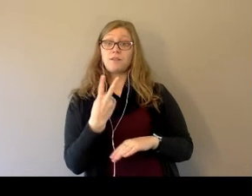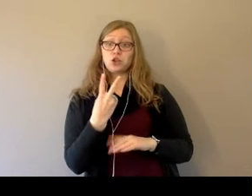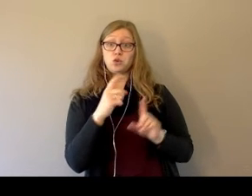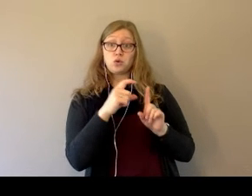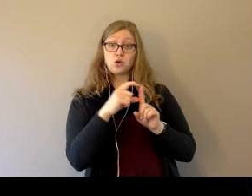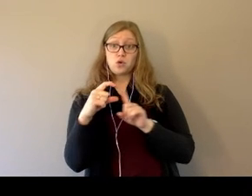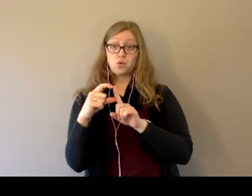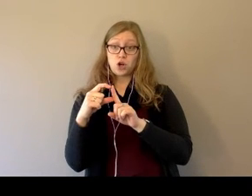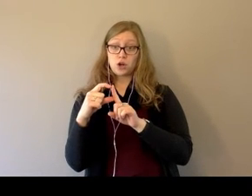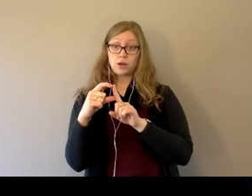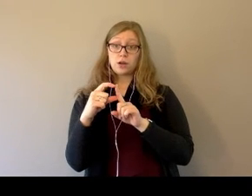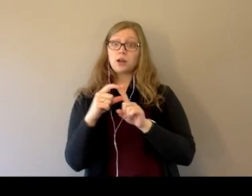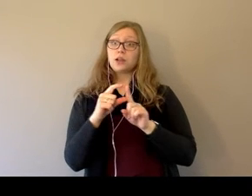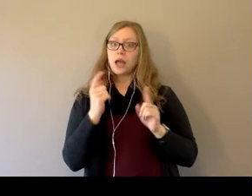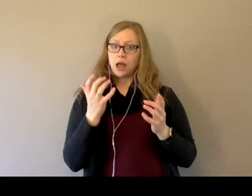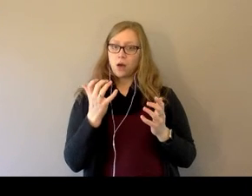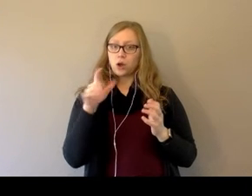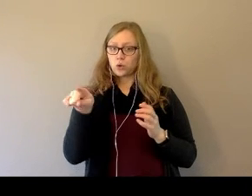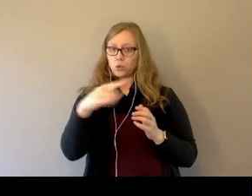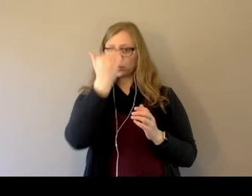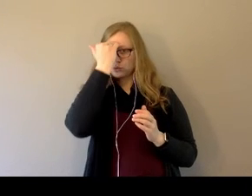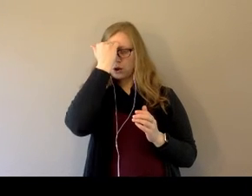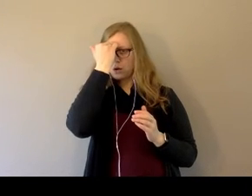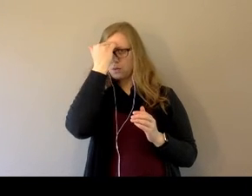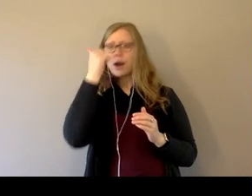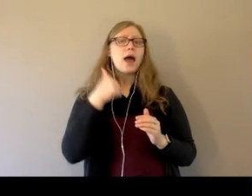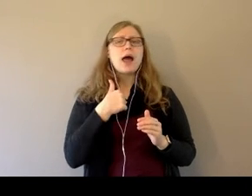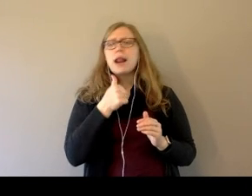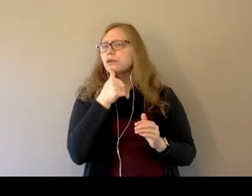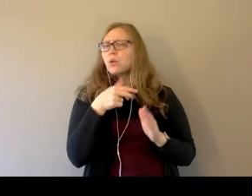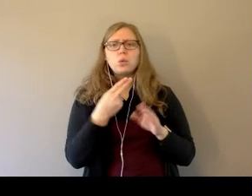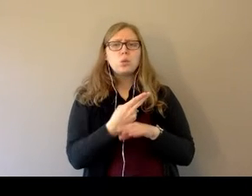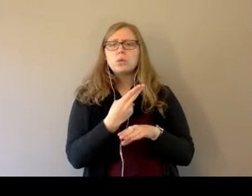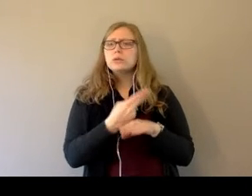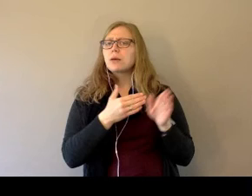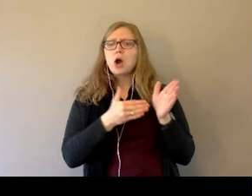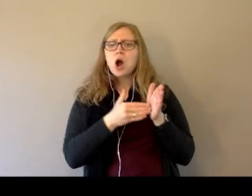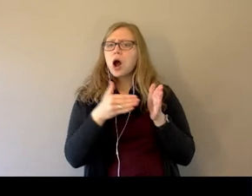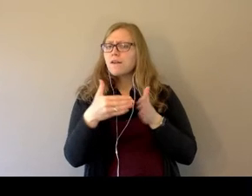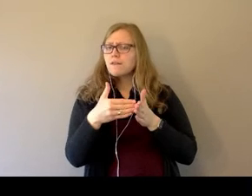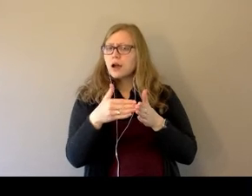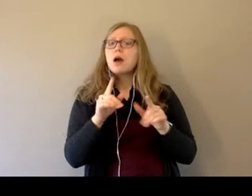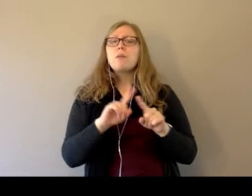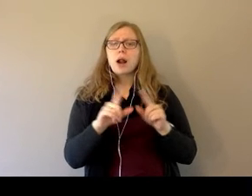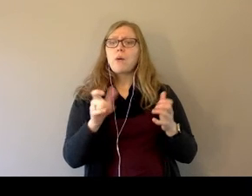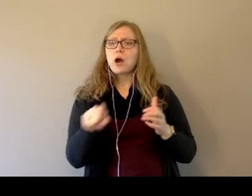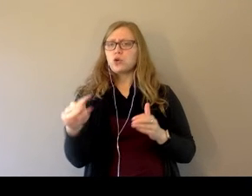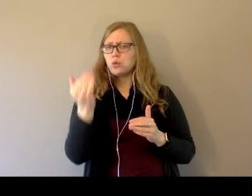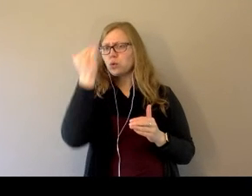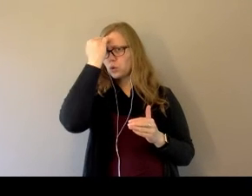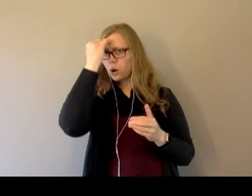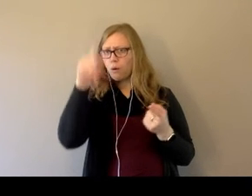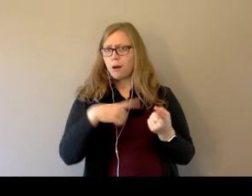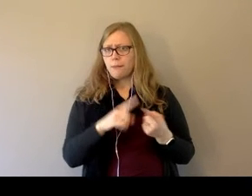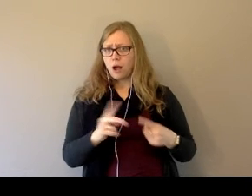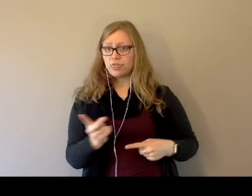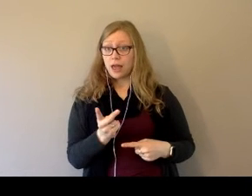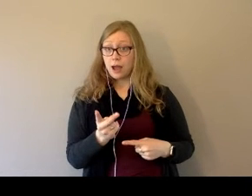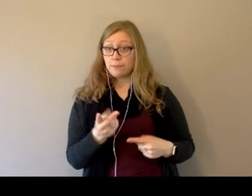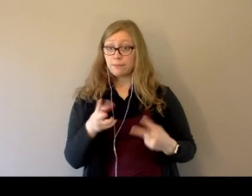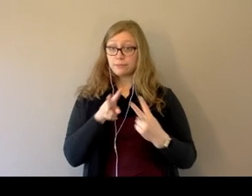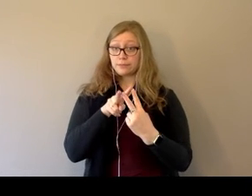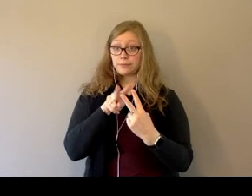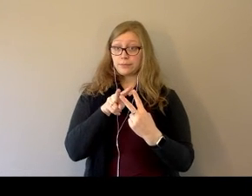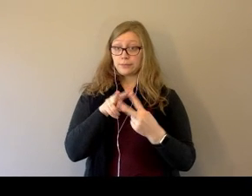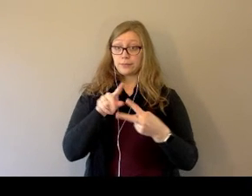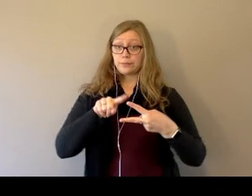that I've used a lot in this context, so just be aware that they're there. And the two words are